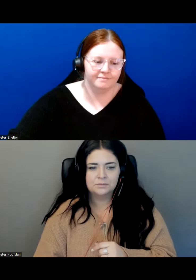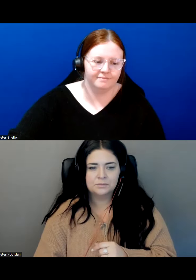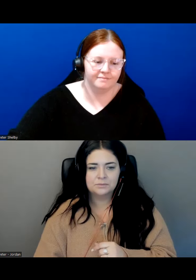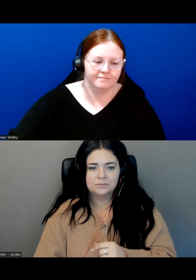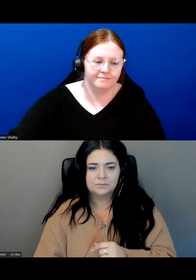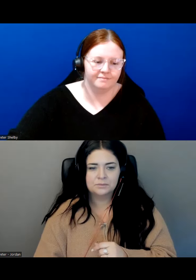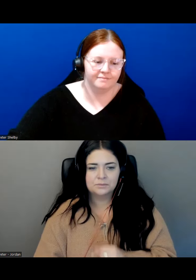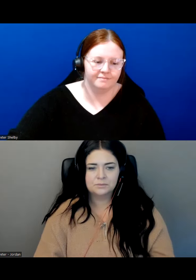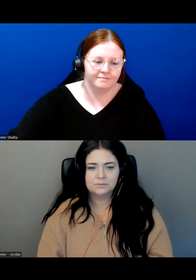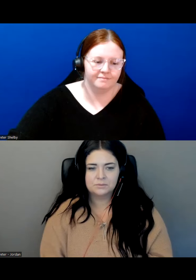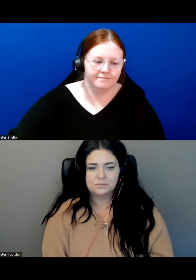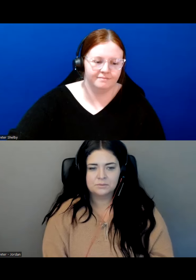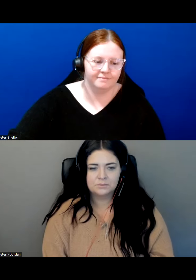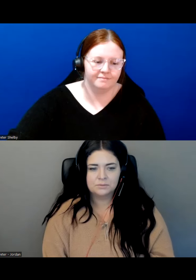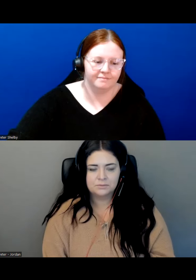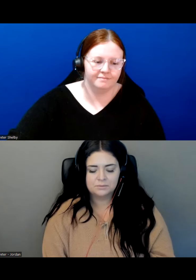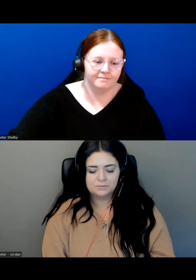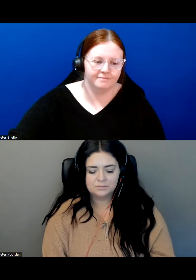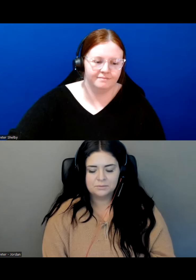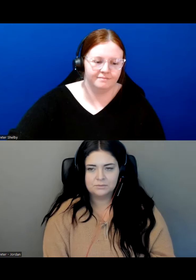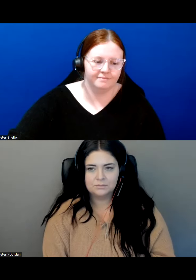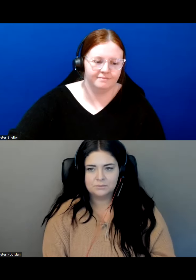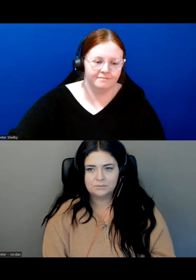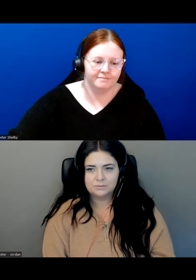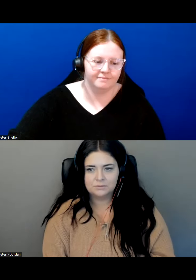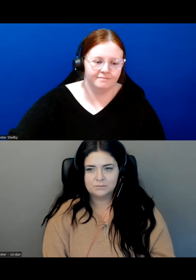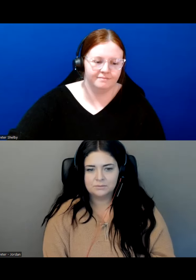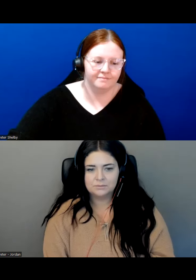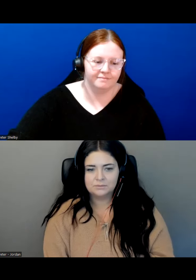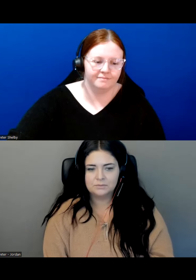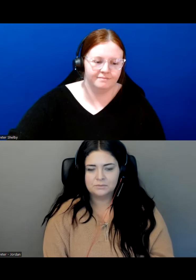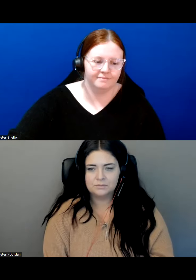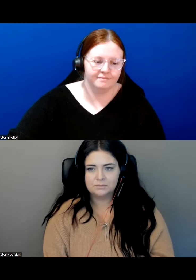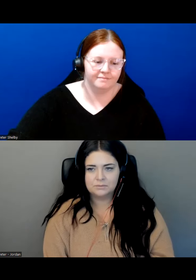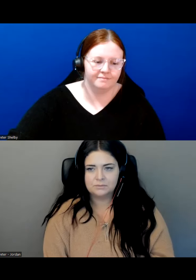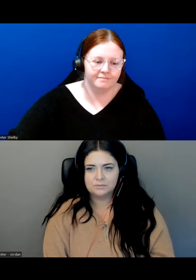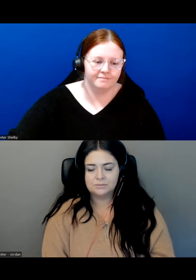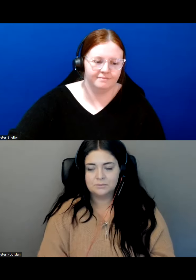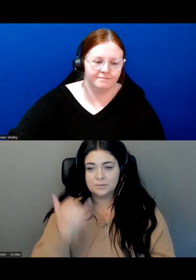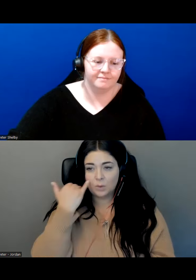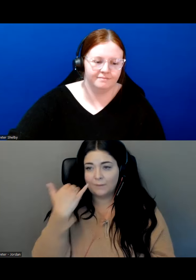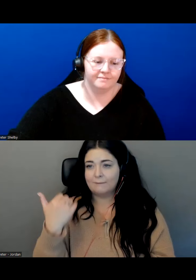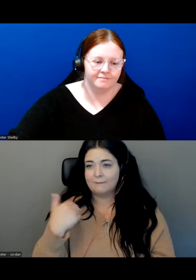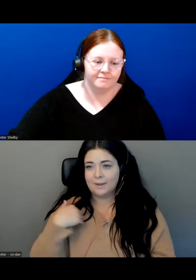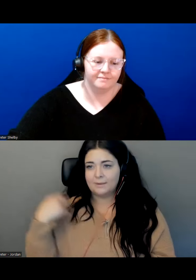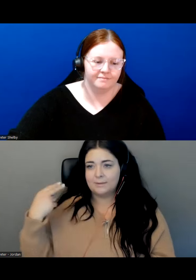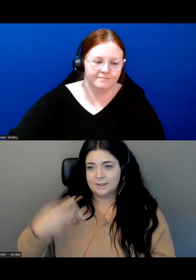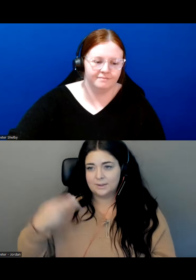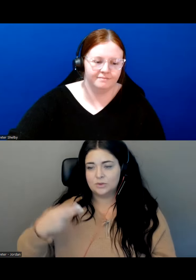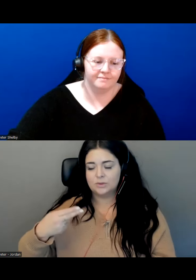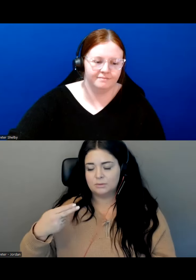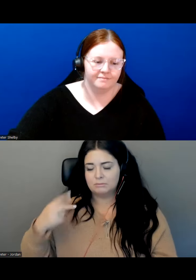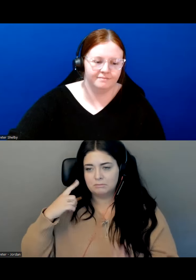more susceptible to hearing damage than other people if you do have a history of family hearing